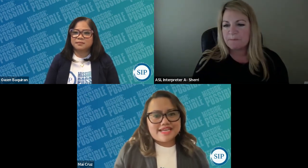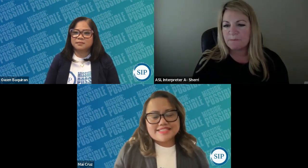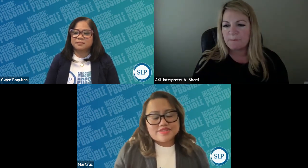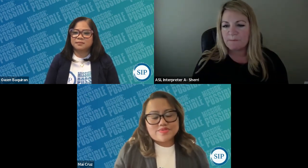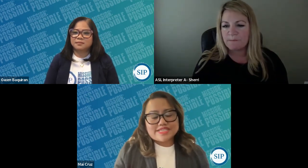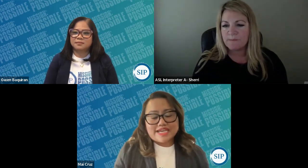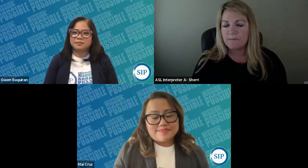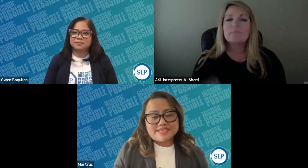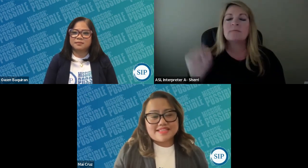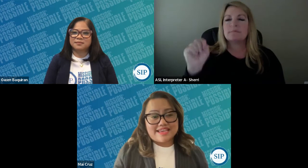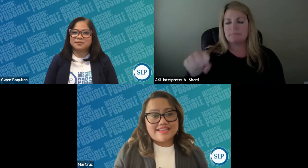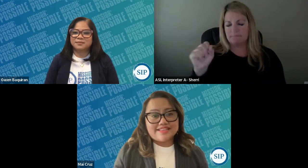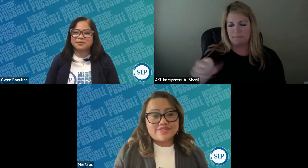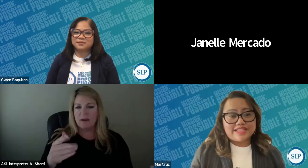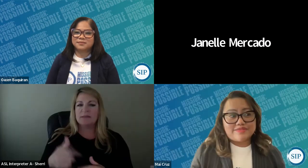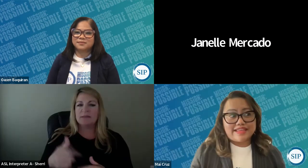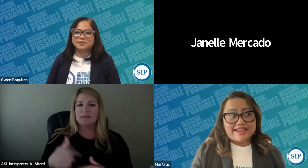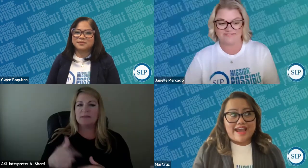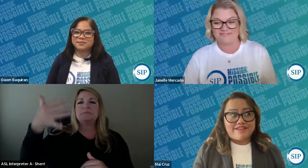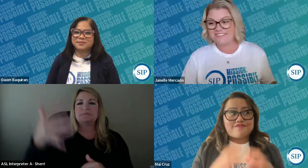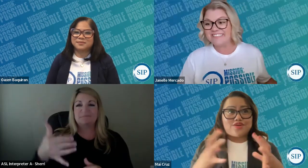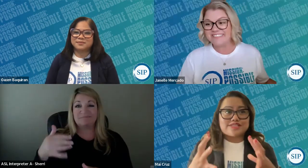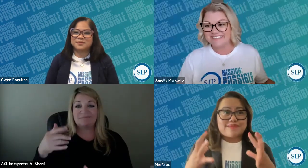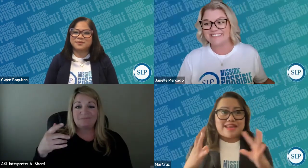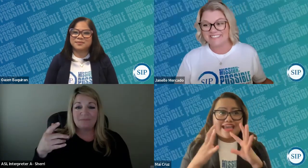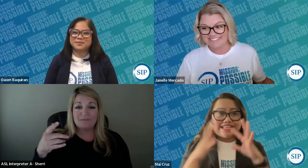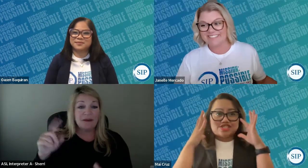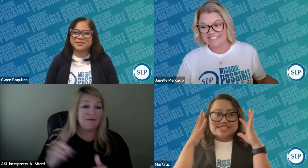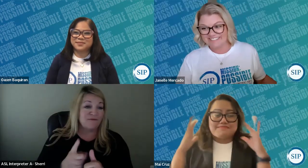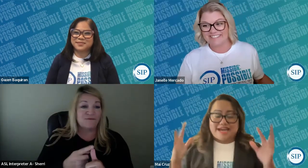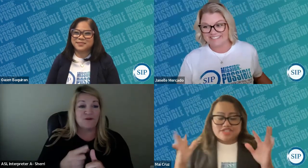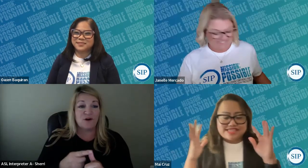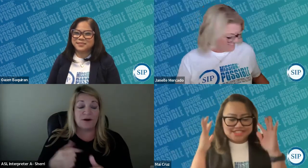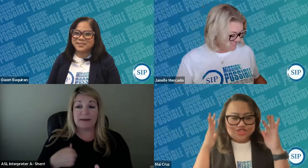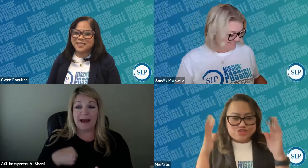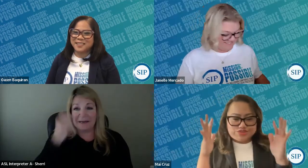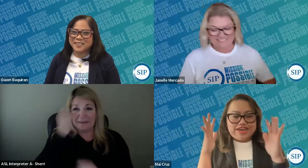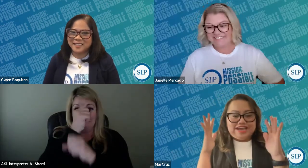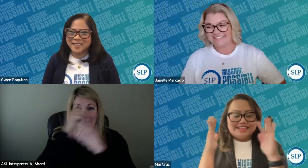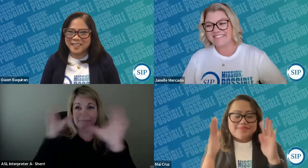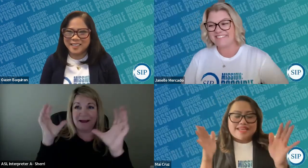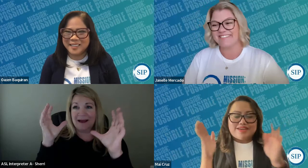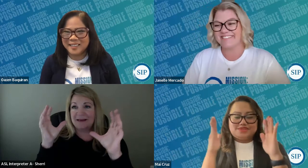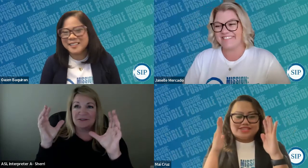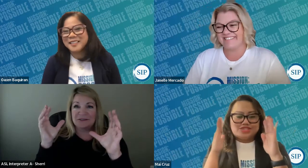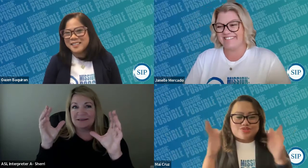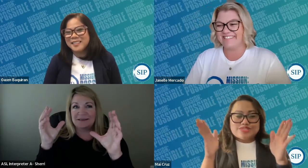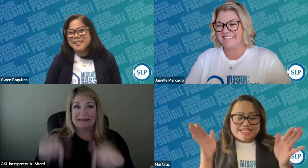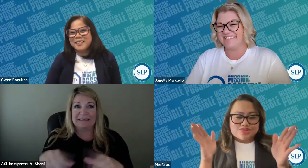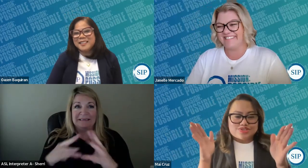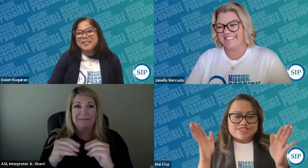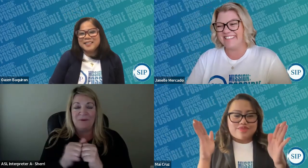And yes, there were times that they literally, like at first, I mean, I can just imagine this meeting with these